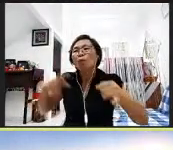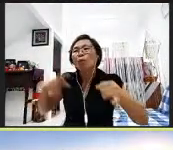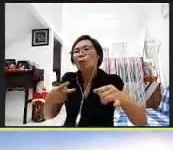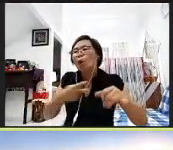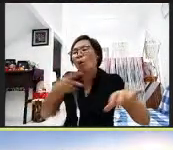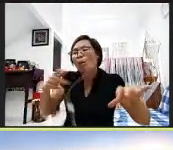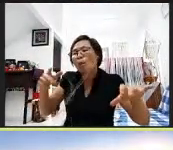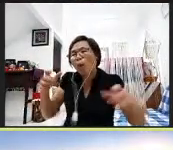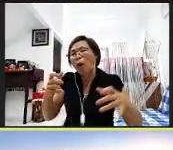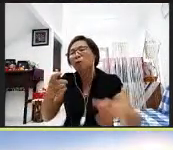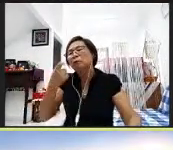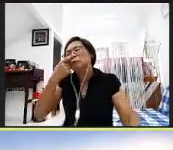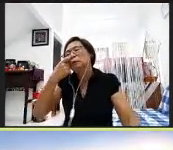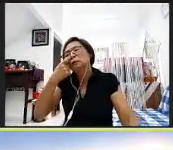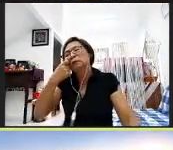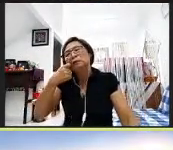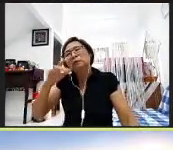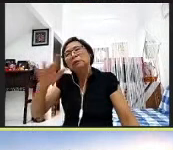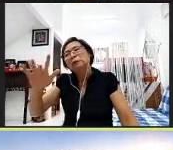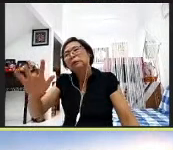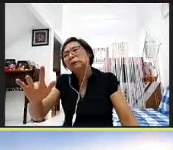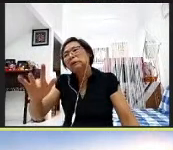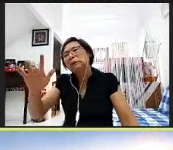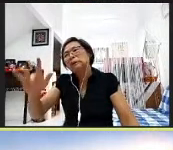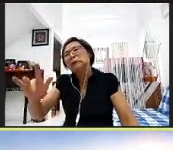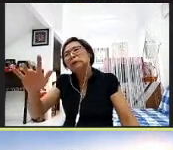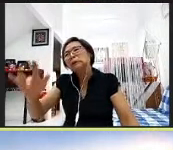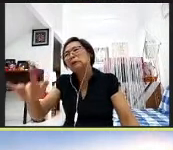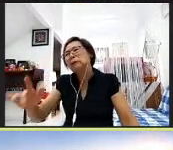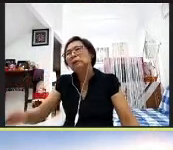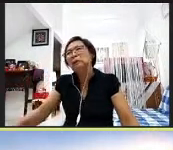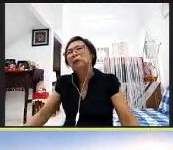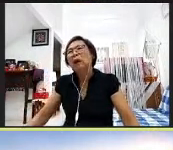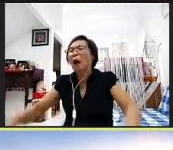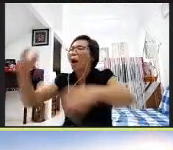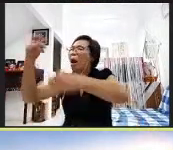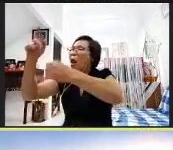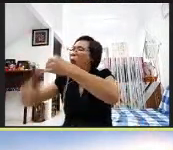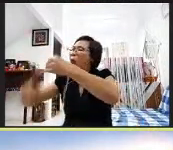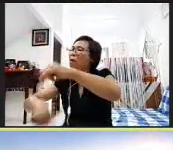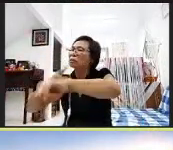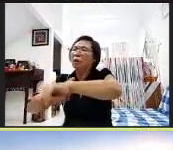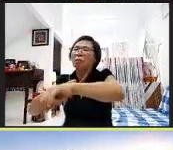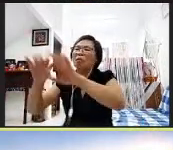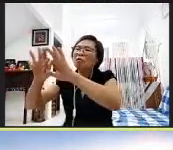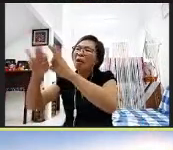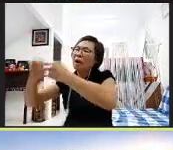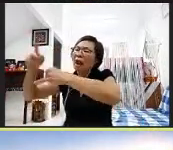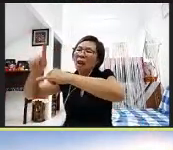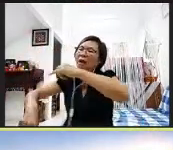very compassionate to let the family has last time seeing